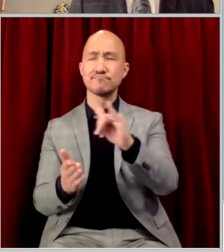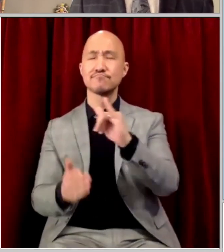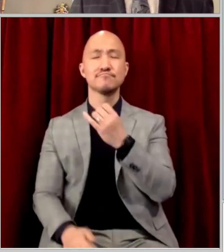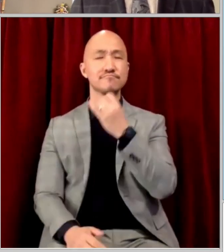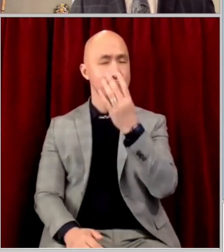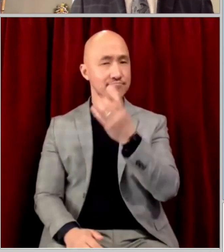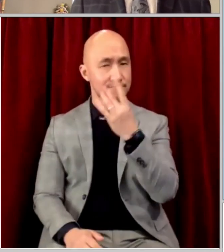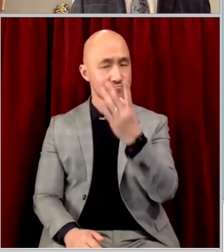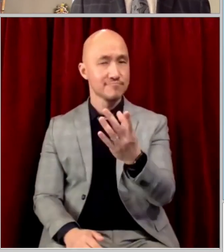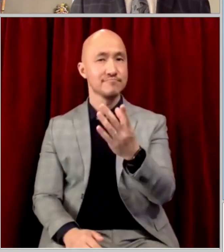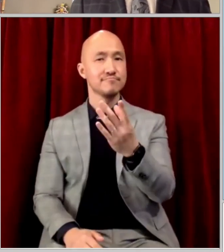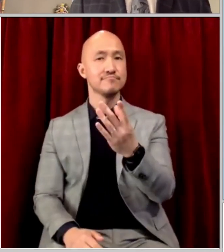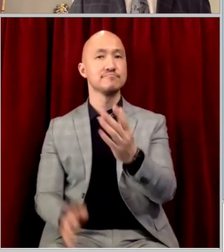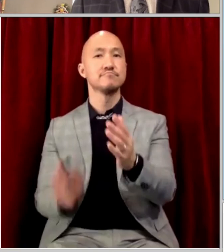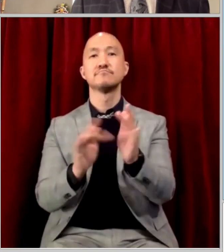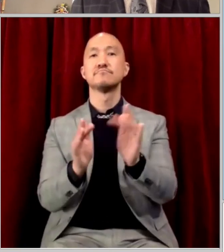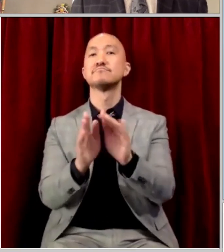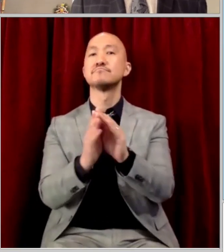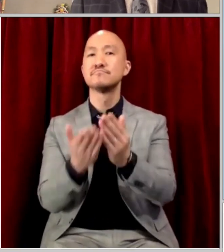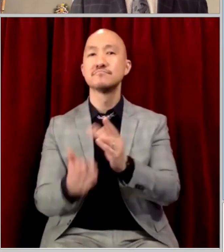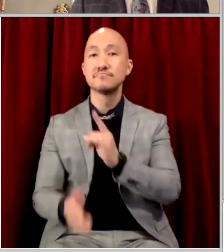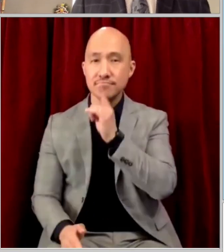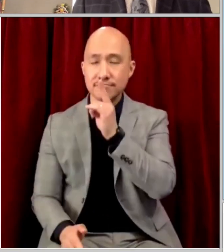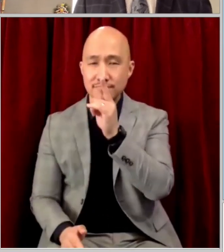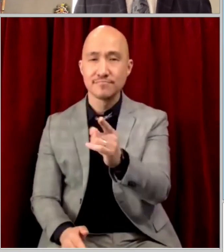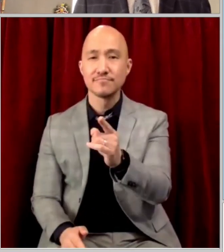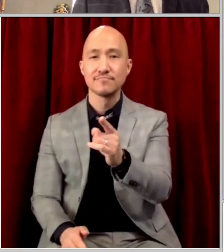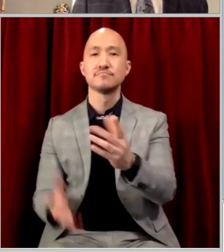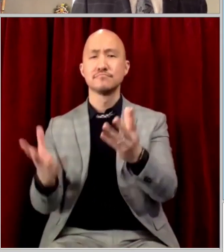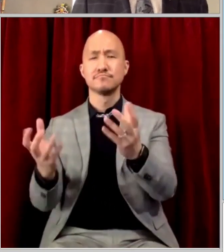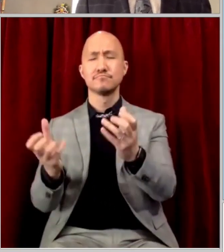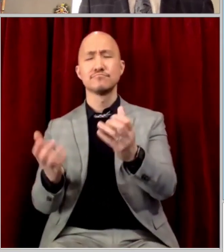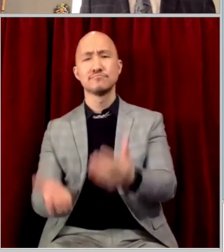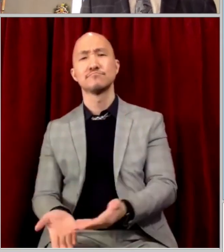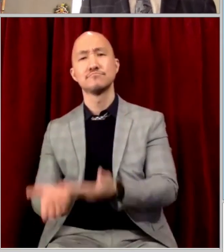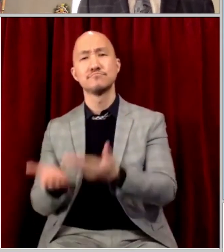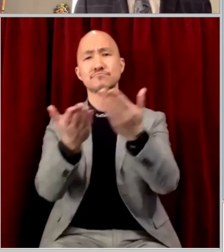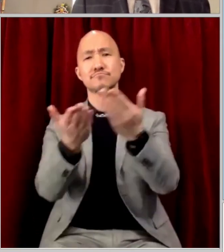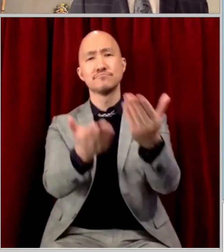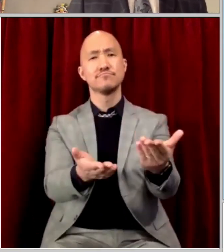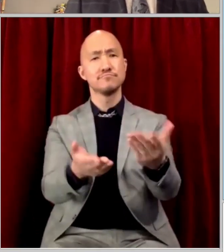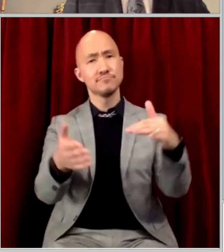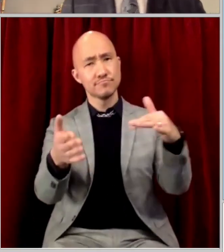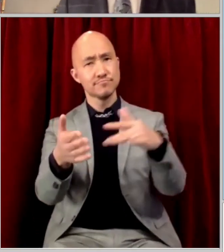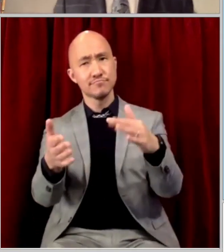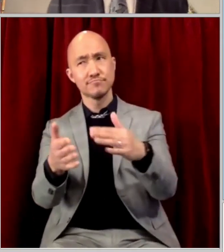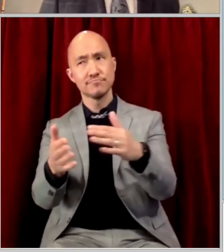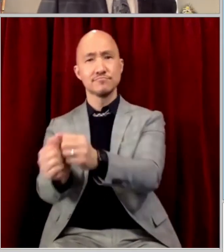is truth. And we want to love you with the truth. So we offer Bible studies to anyone that may be interested.